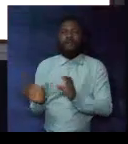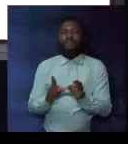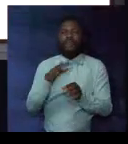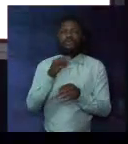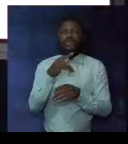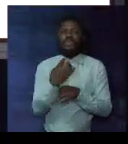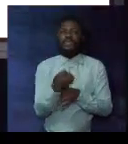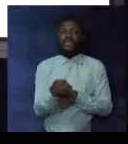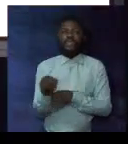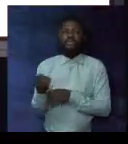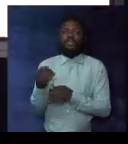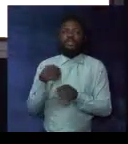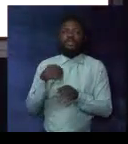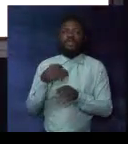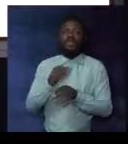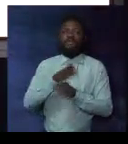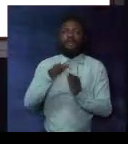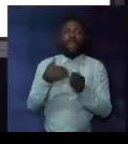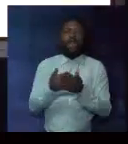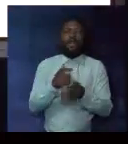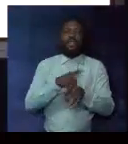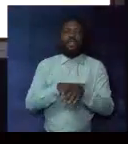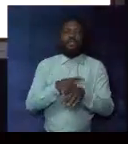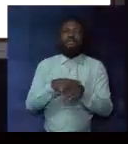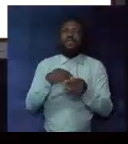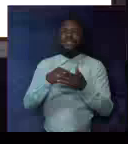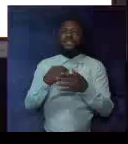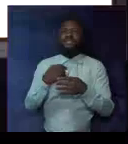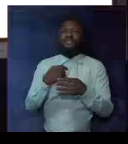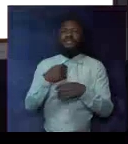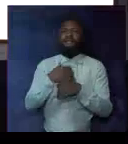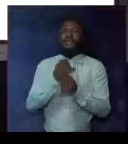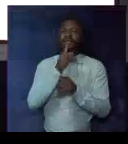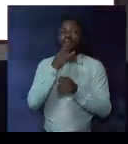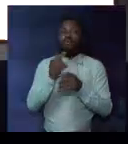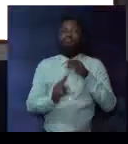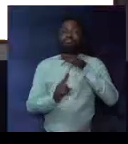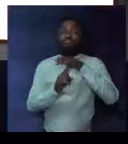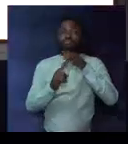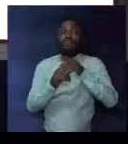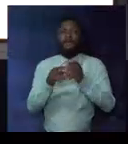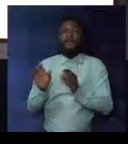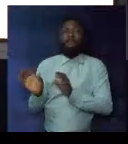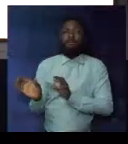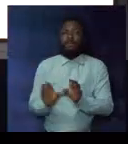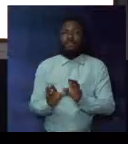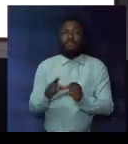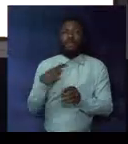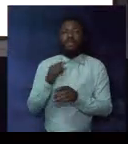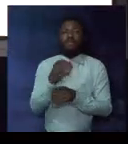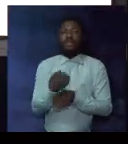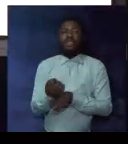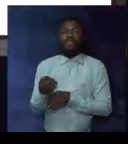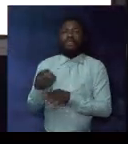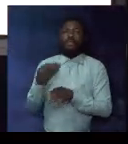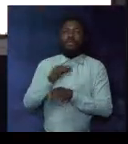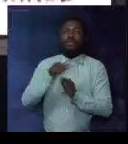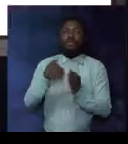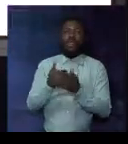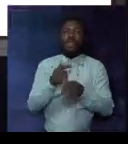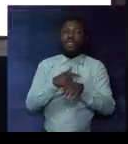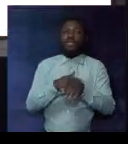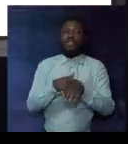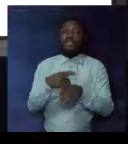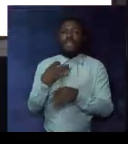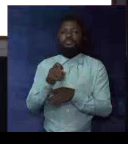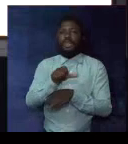optimum performance of the equipment of all times. It ensures optimum performance of the equipment